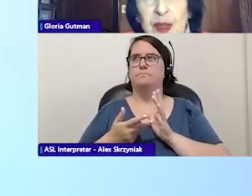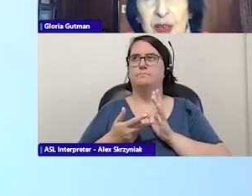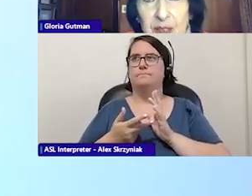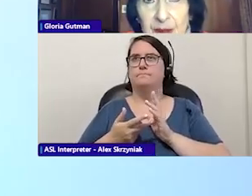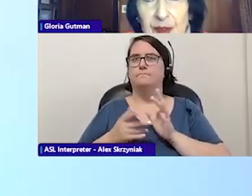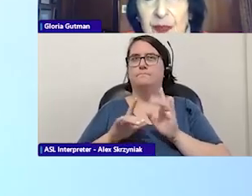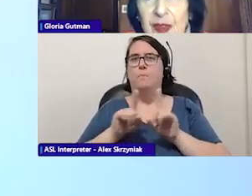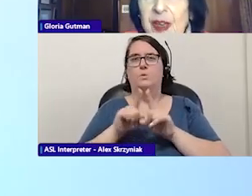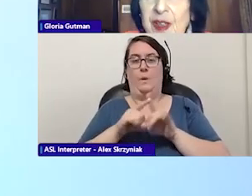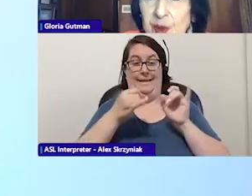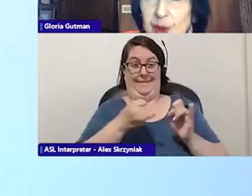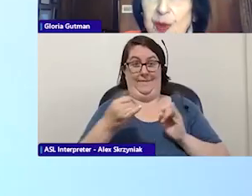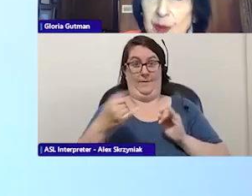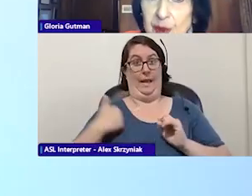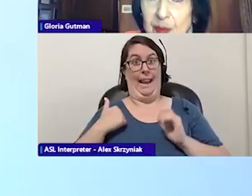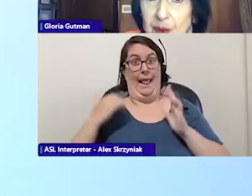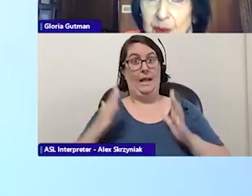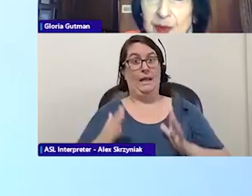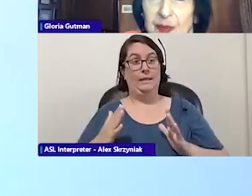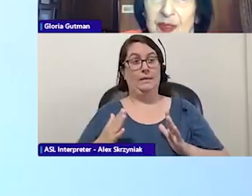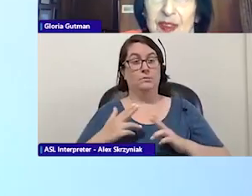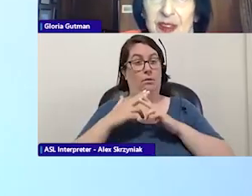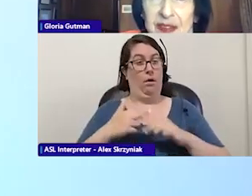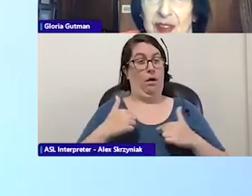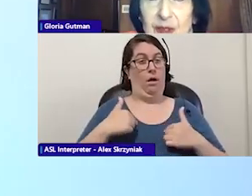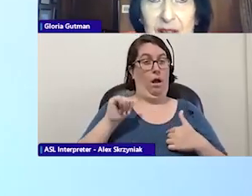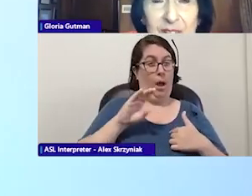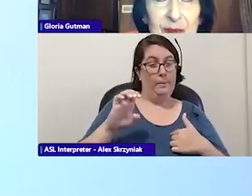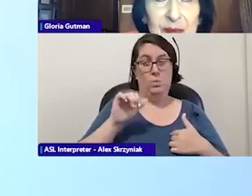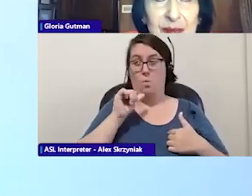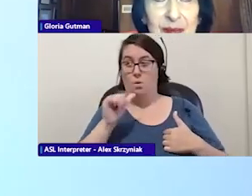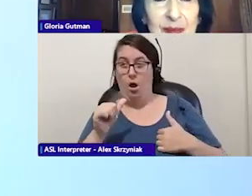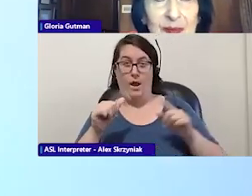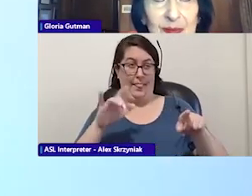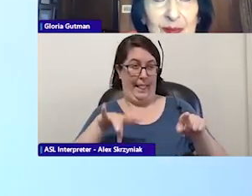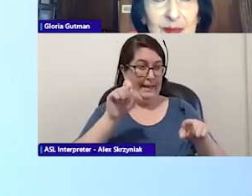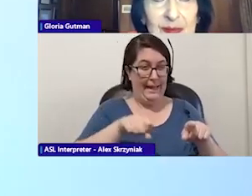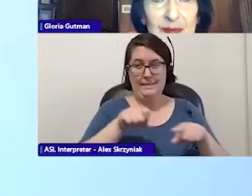individual Canadians consider to be abuse. Next slide.